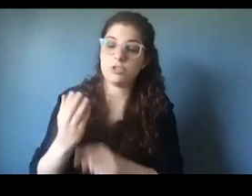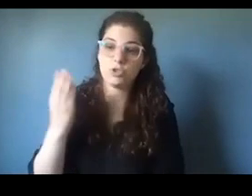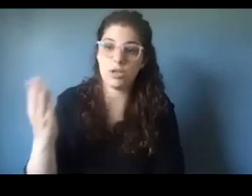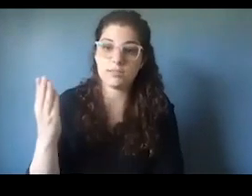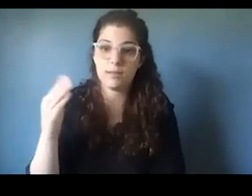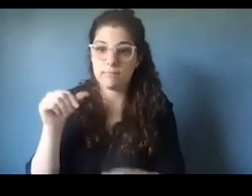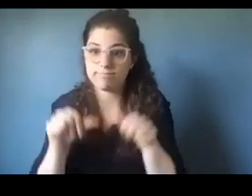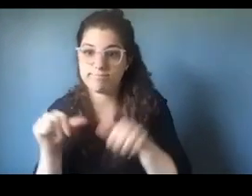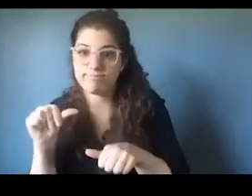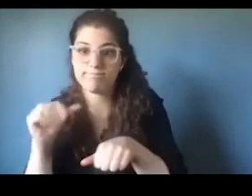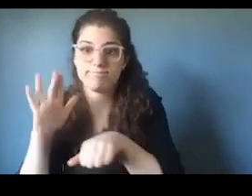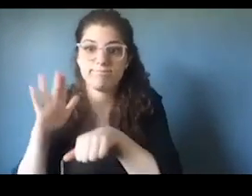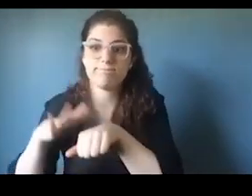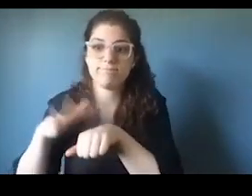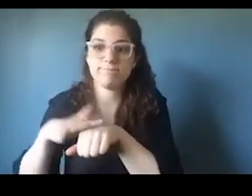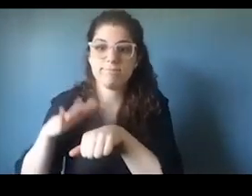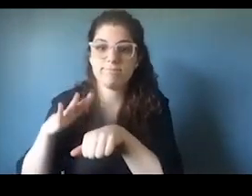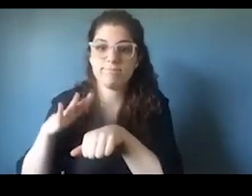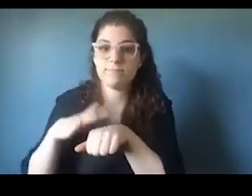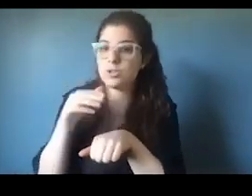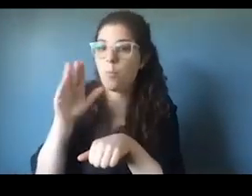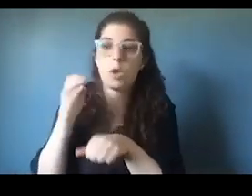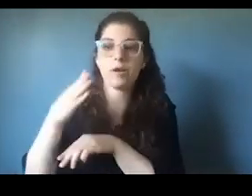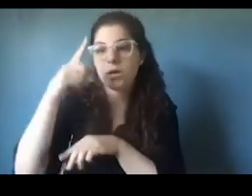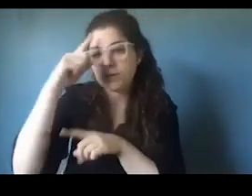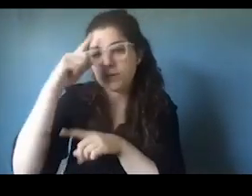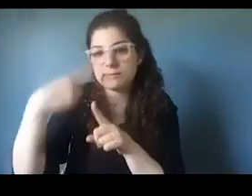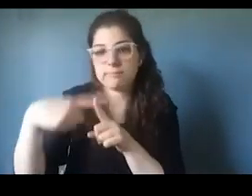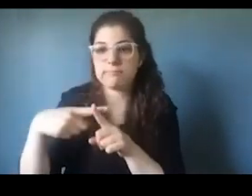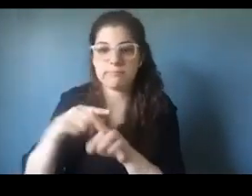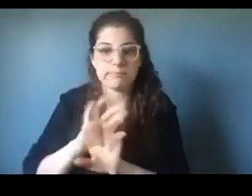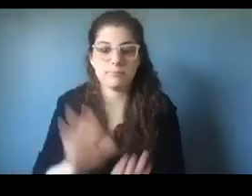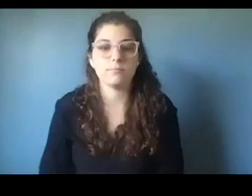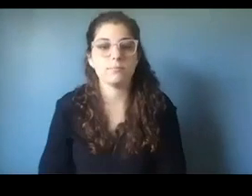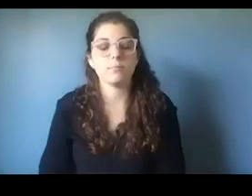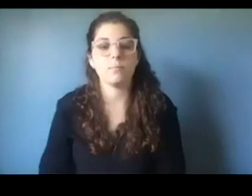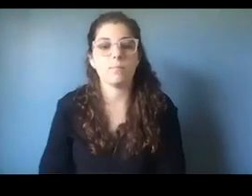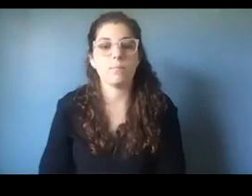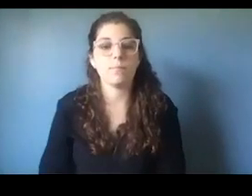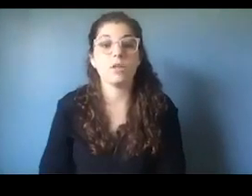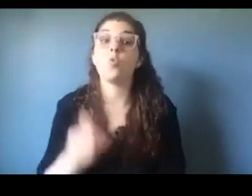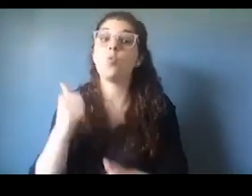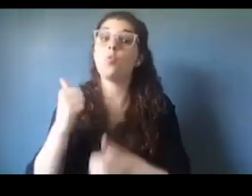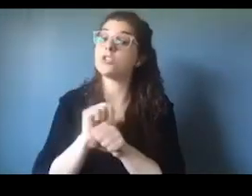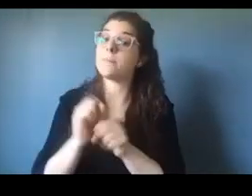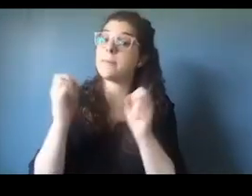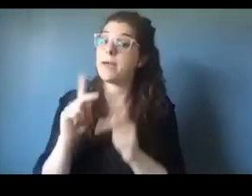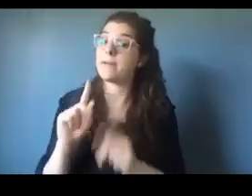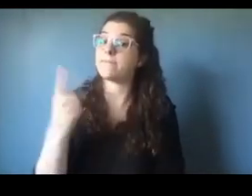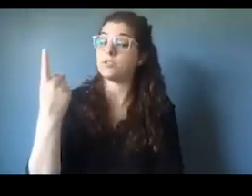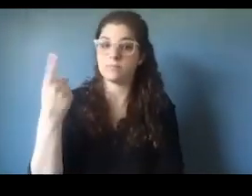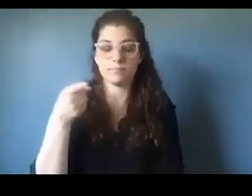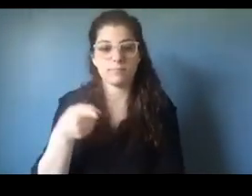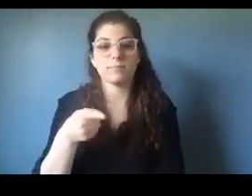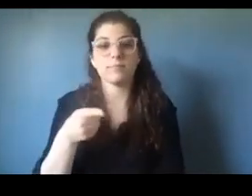in being overly optimistic. So what about thinking about which jobs are going to come back first? So this is going to be a lot about